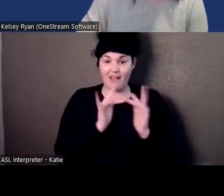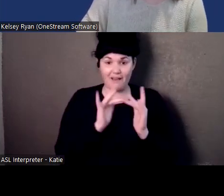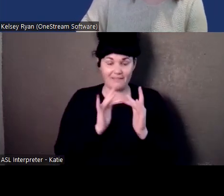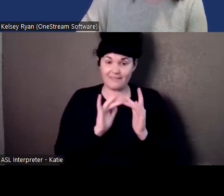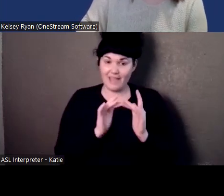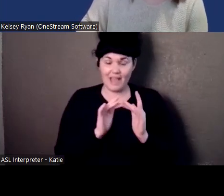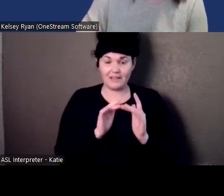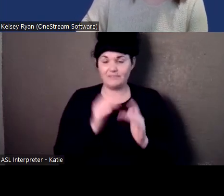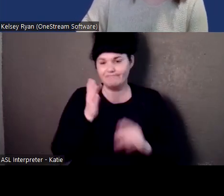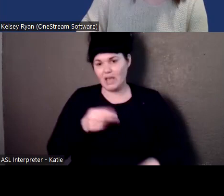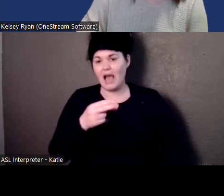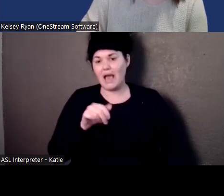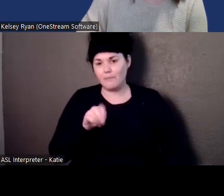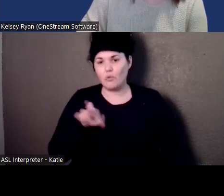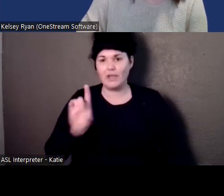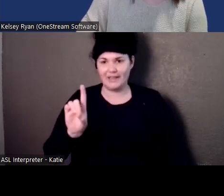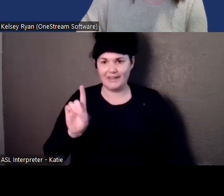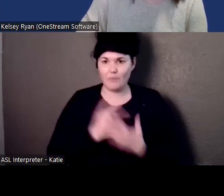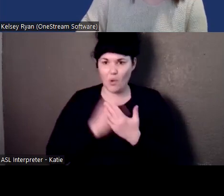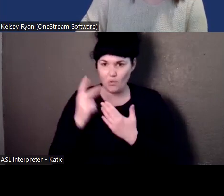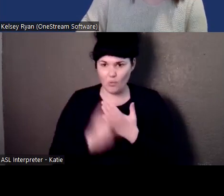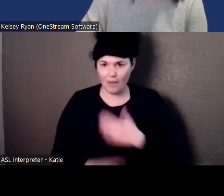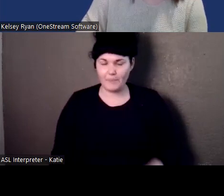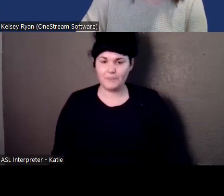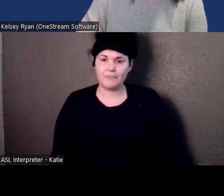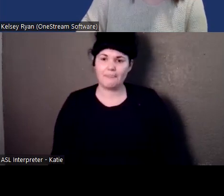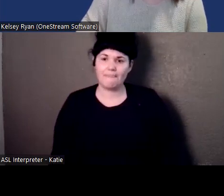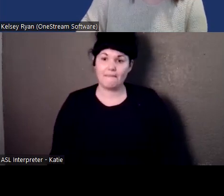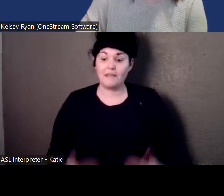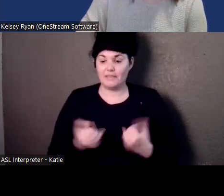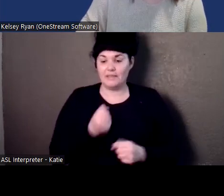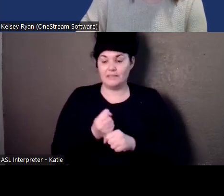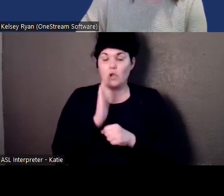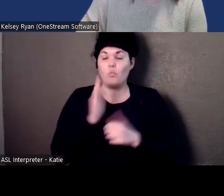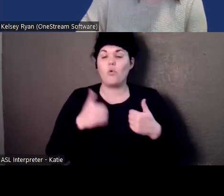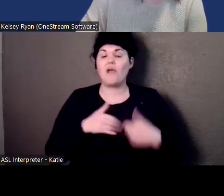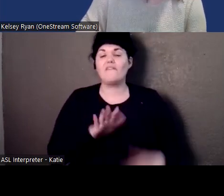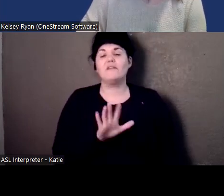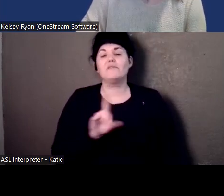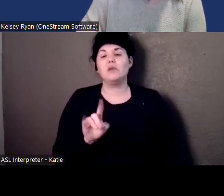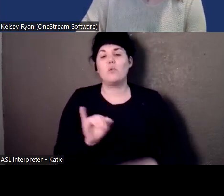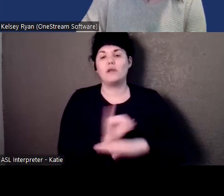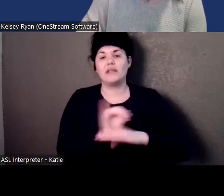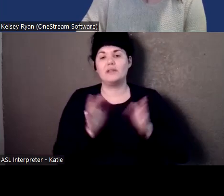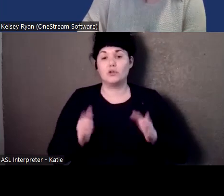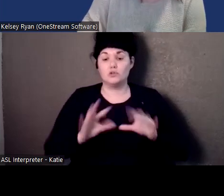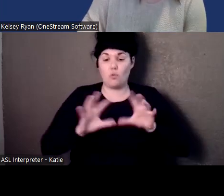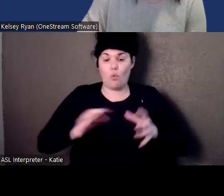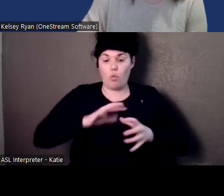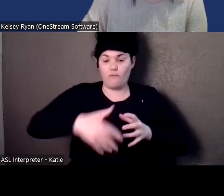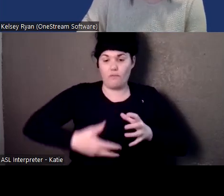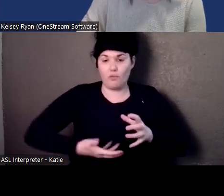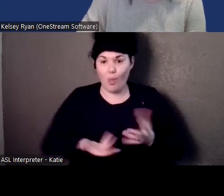should say, program. So this year we're going to have 51 interns globally, spun across the